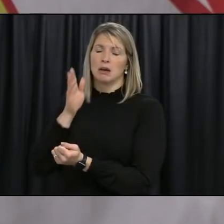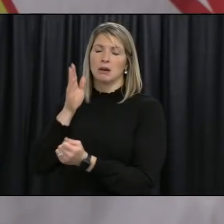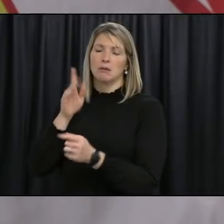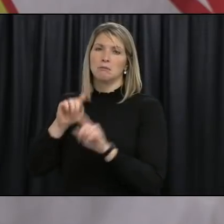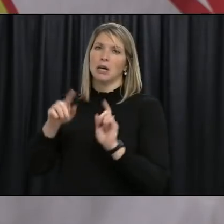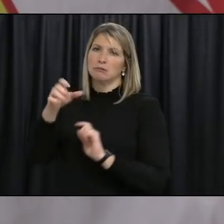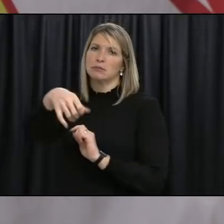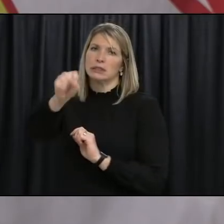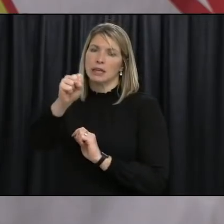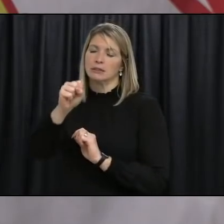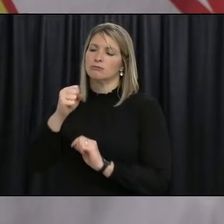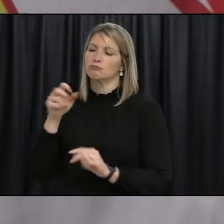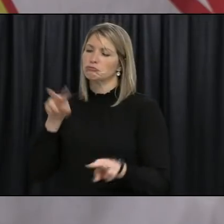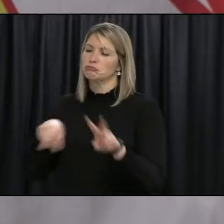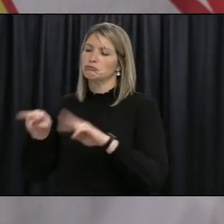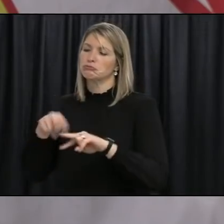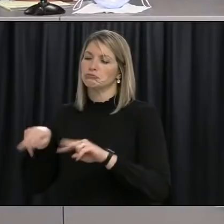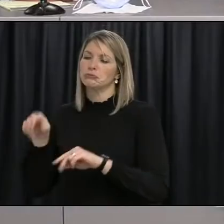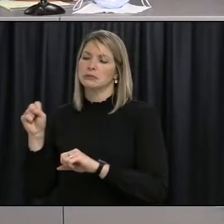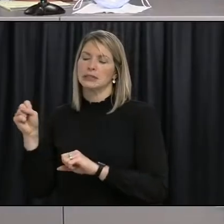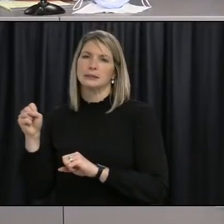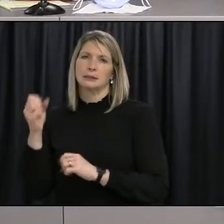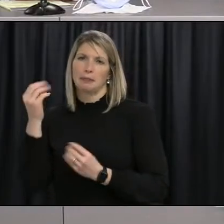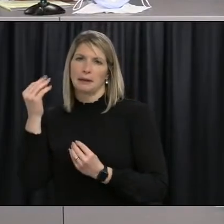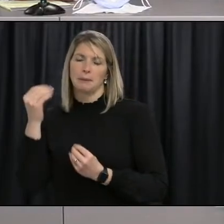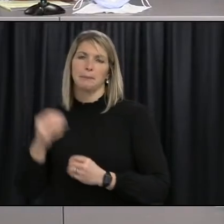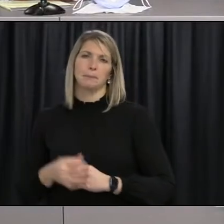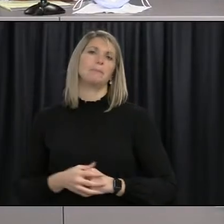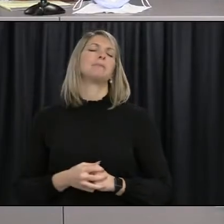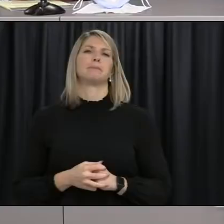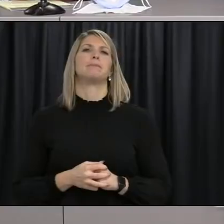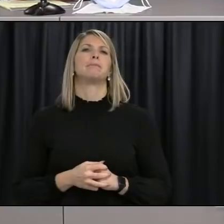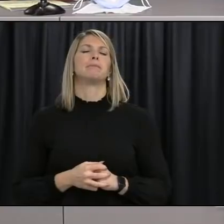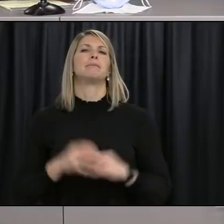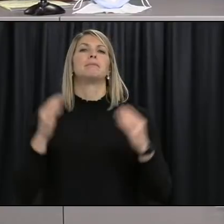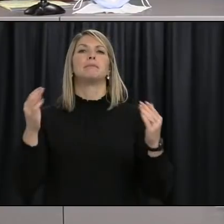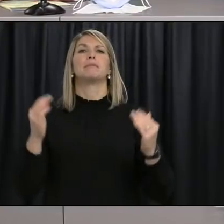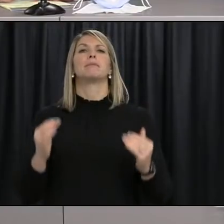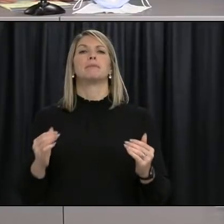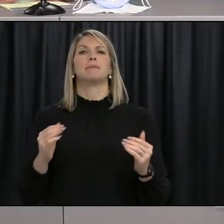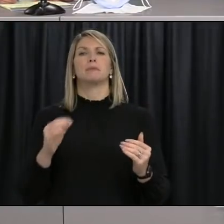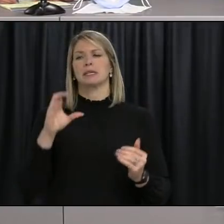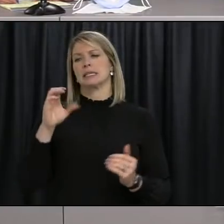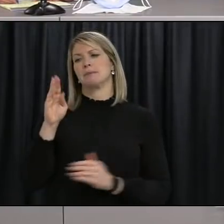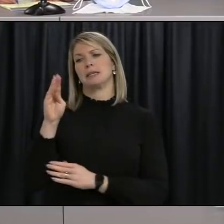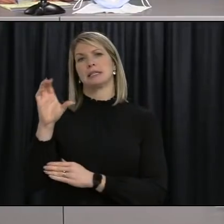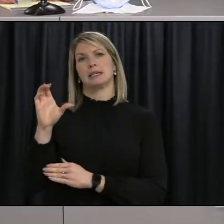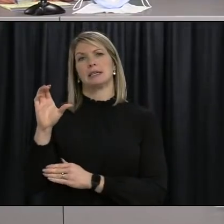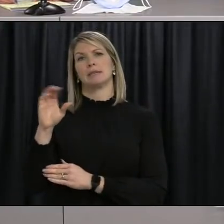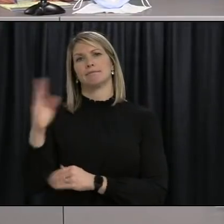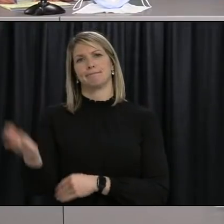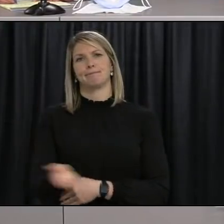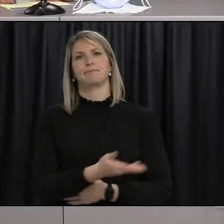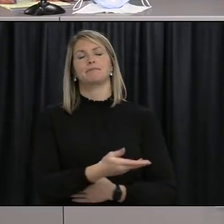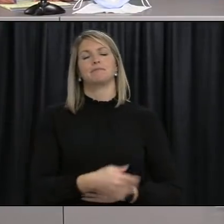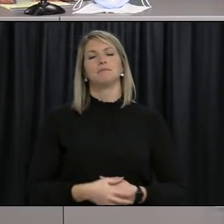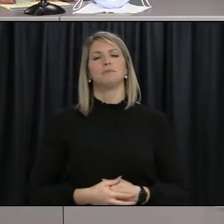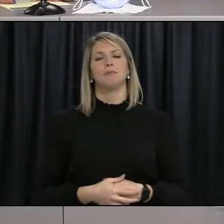things. Thank you. Our next questions are from Mark Quinn of CBC News. Please go